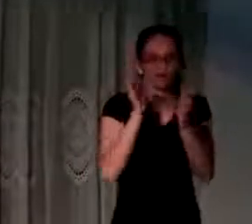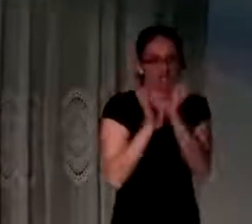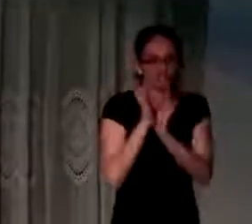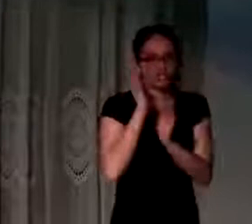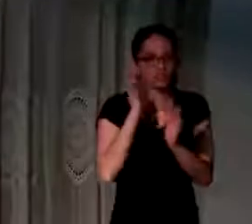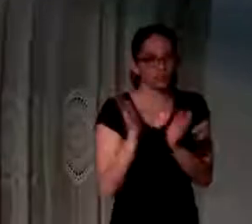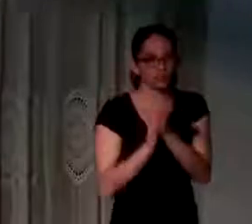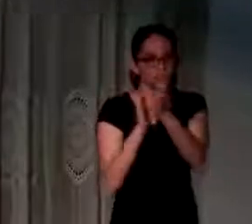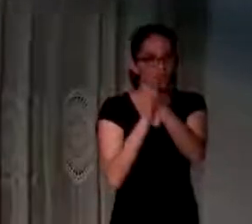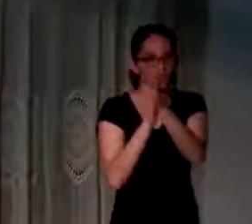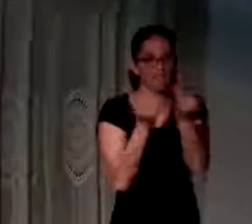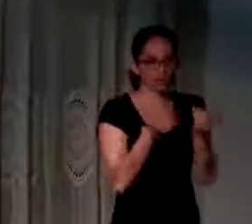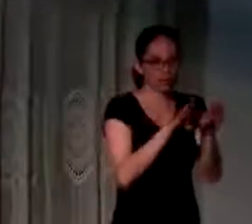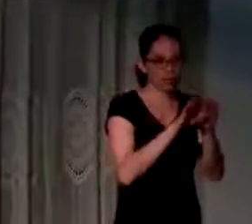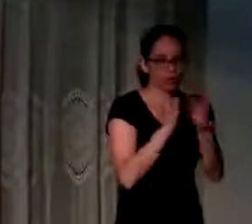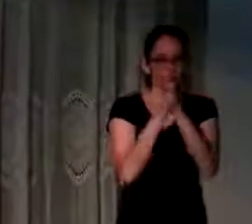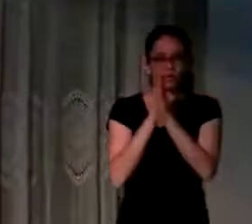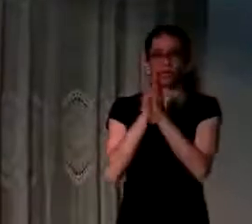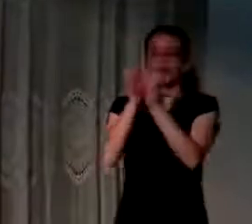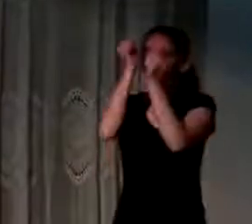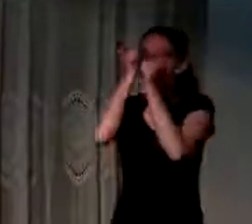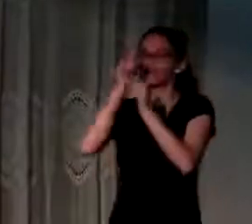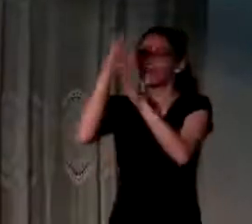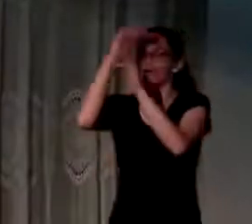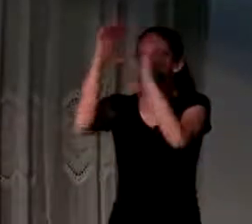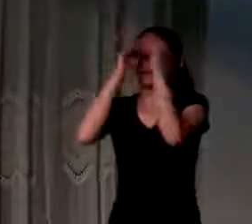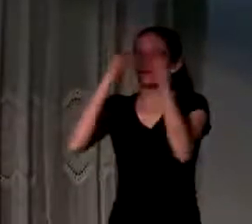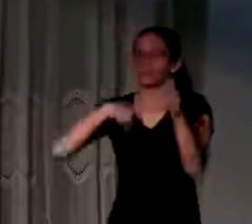Father in heaven, we bless the name of Jesus Christ,